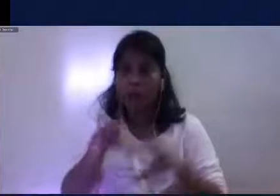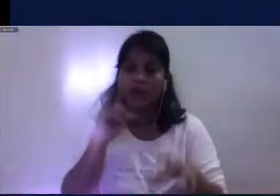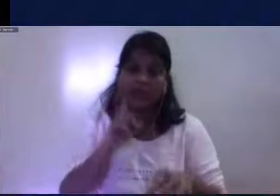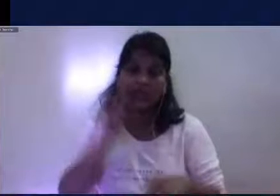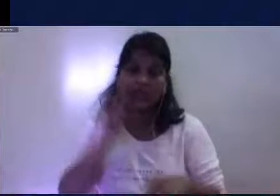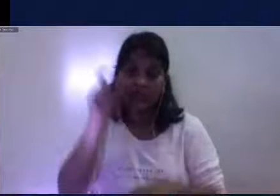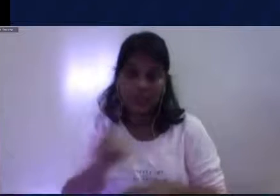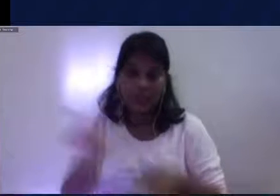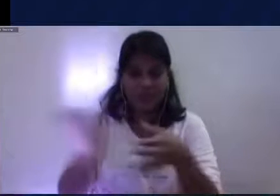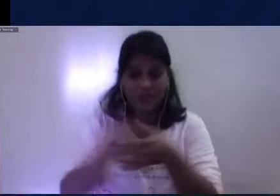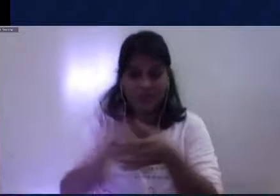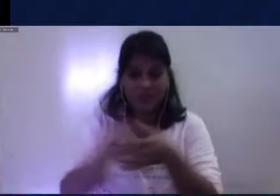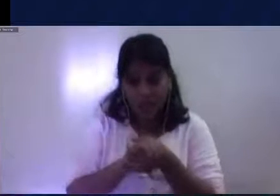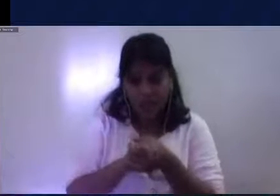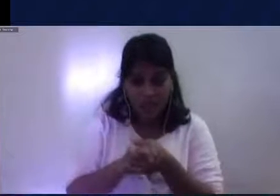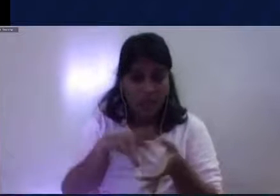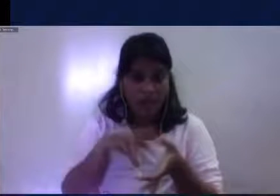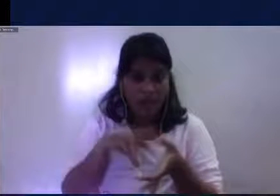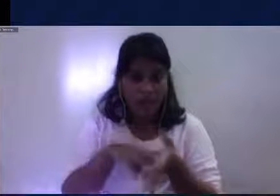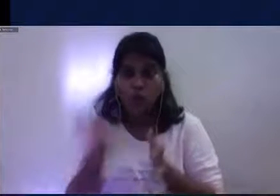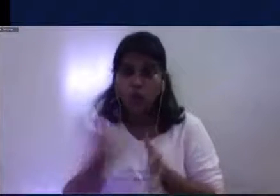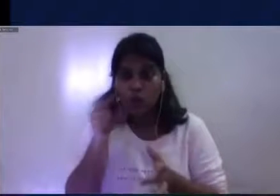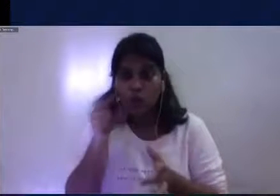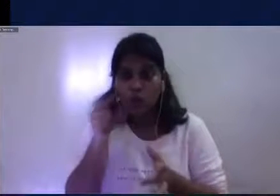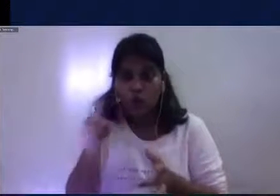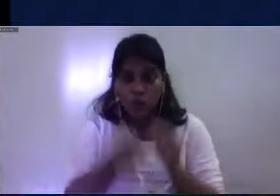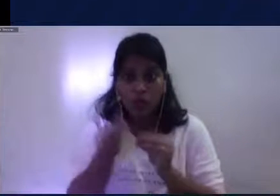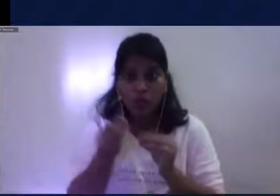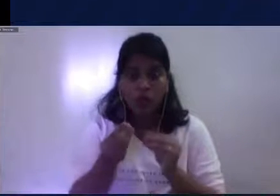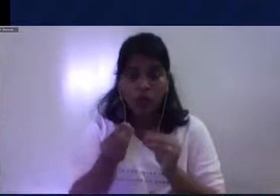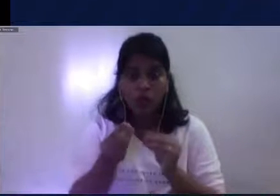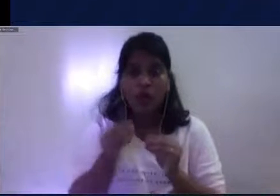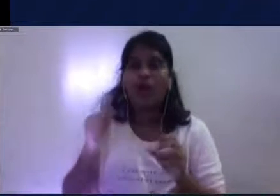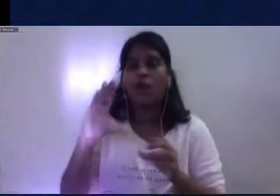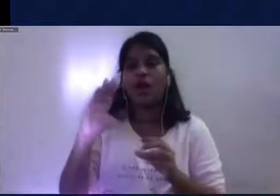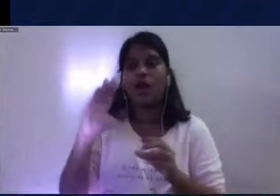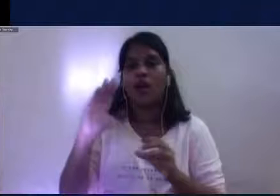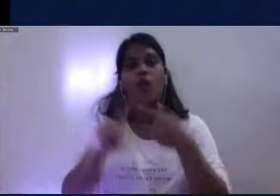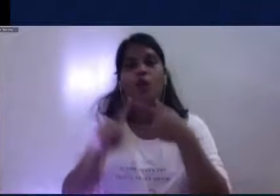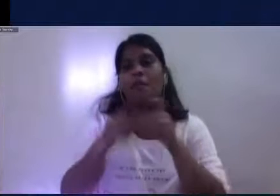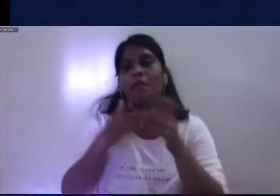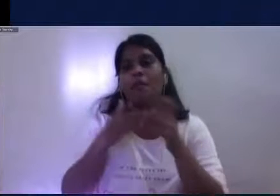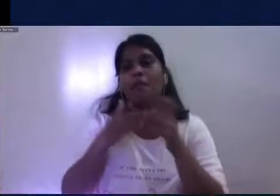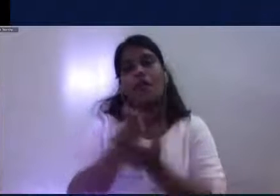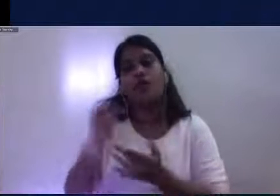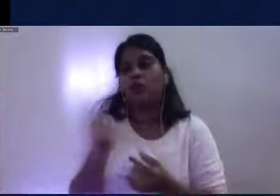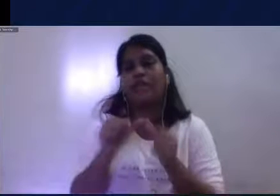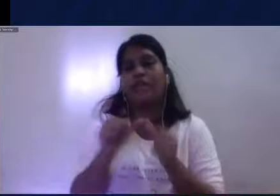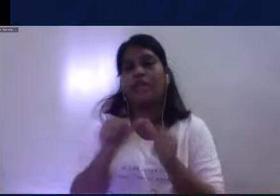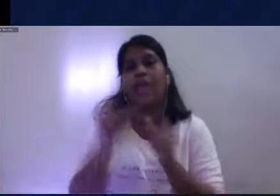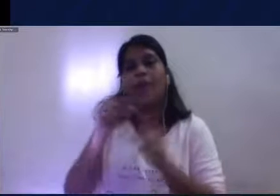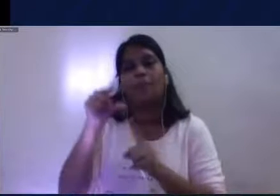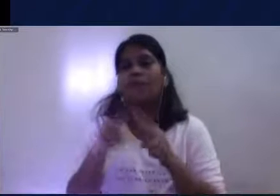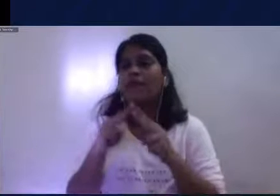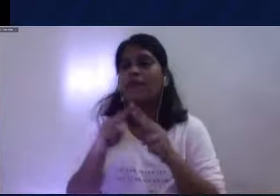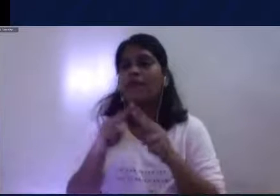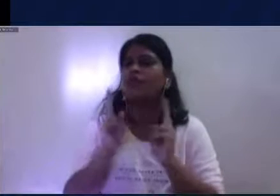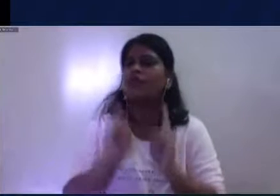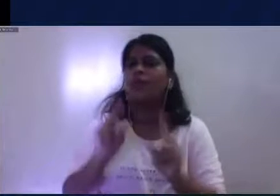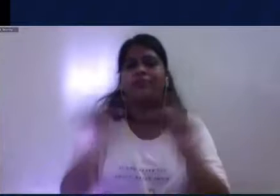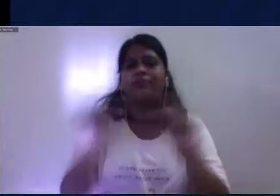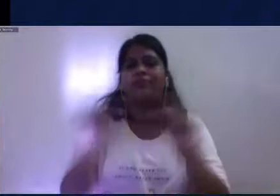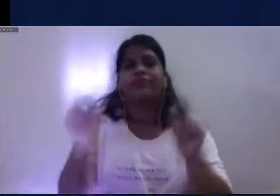impaired friendly, then you just have to hook up to our cloud platform through this simple API at a very, very nominal